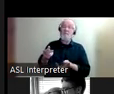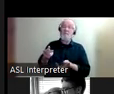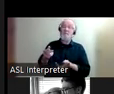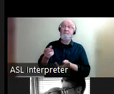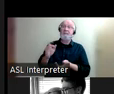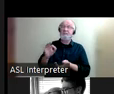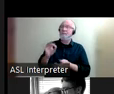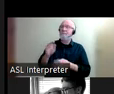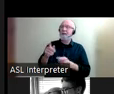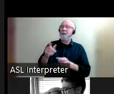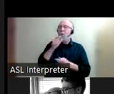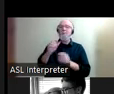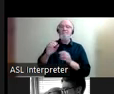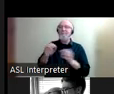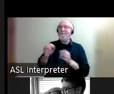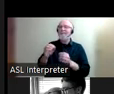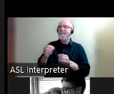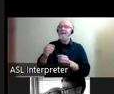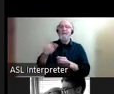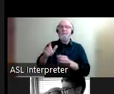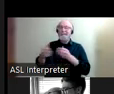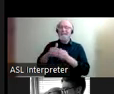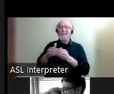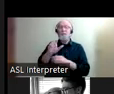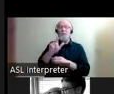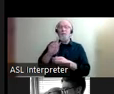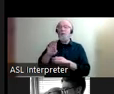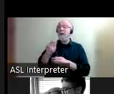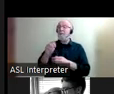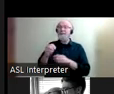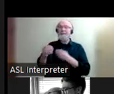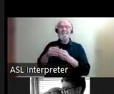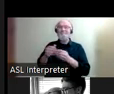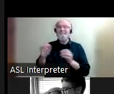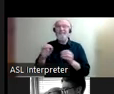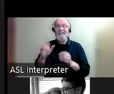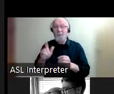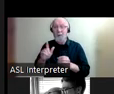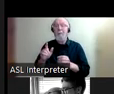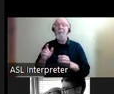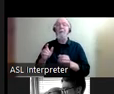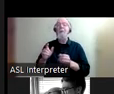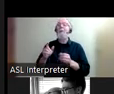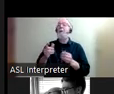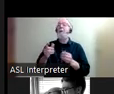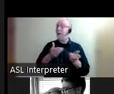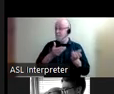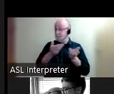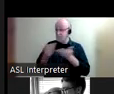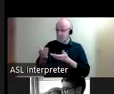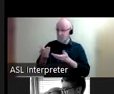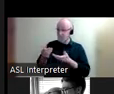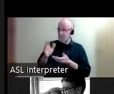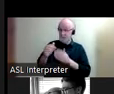there's no public library within 24 kilometers. And then the bring home the library,